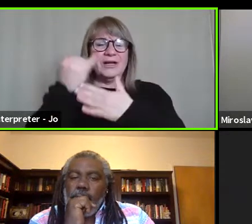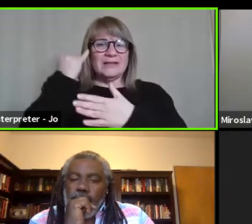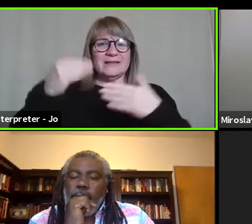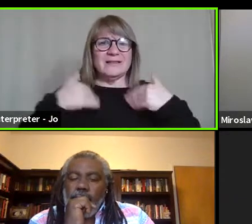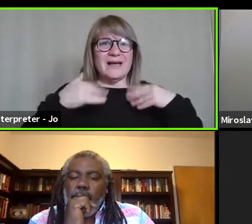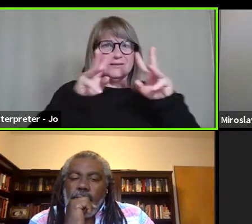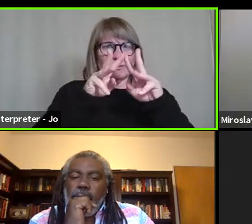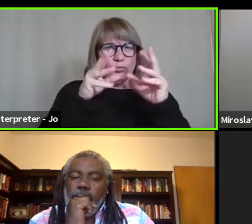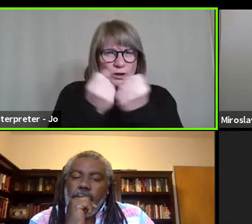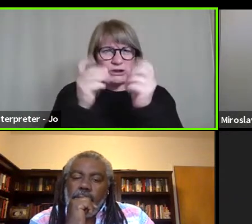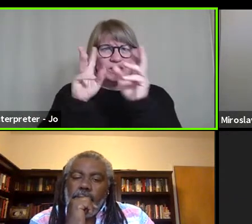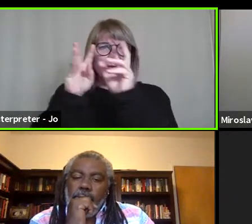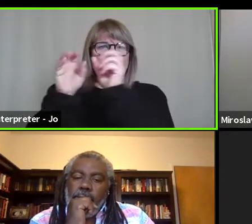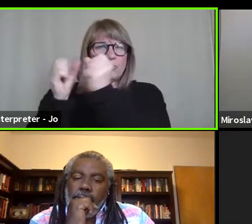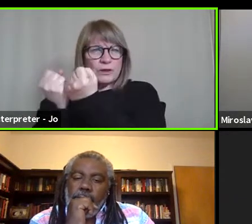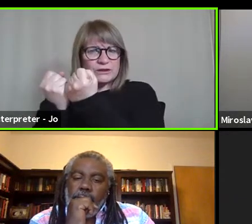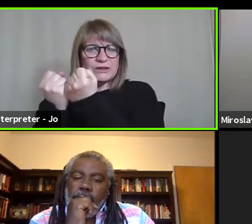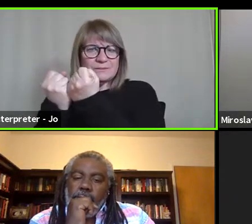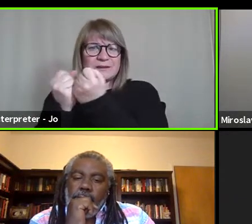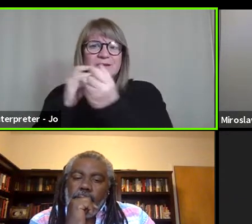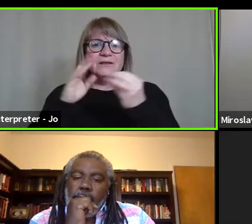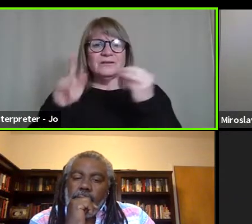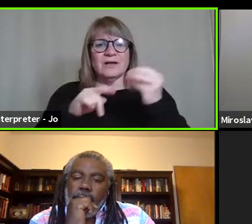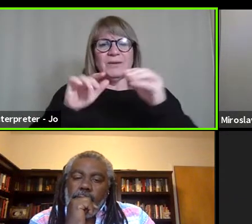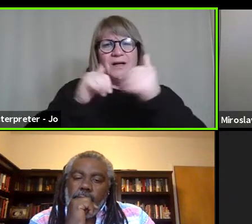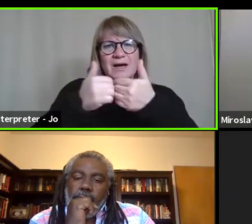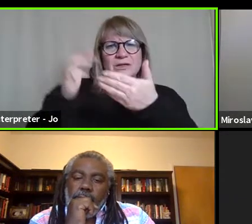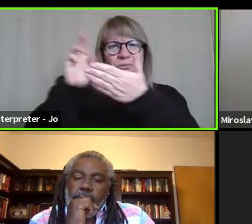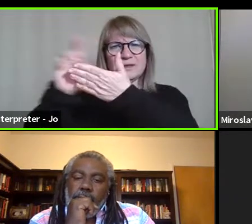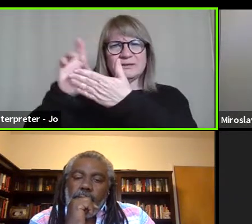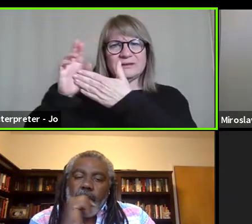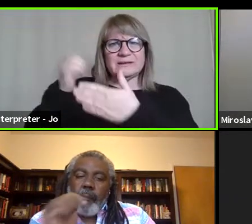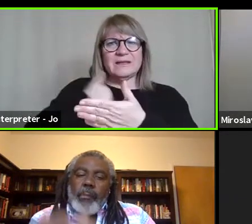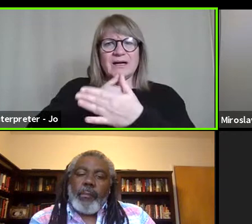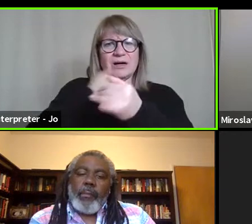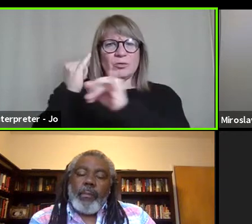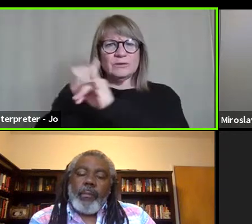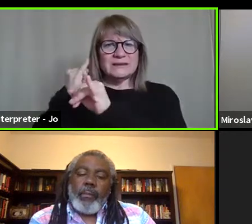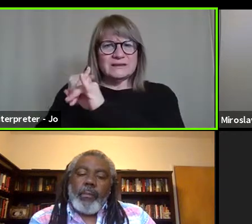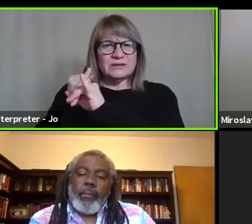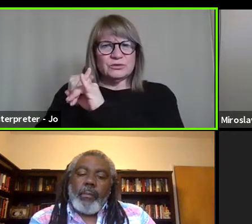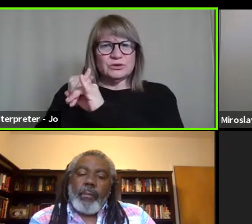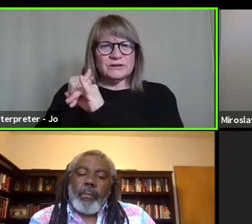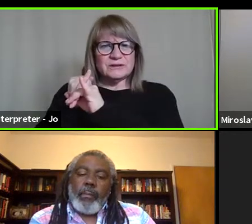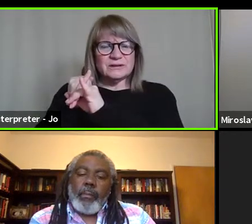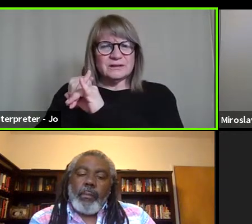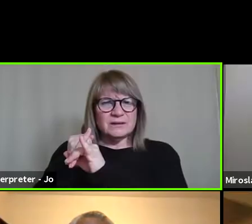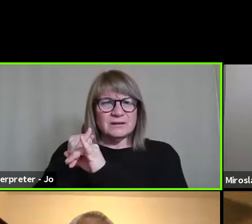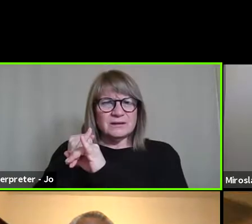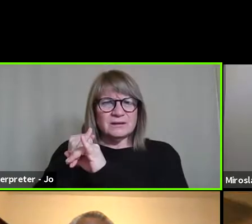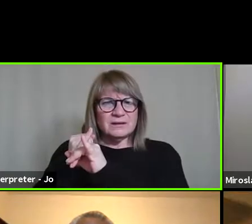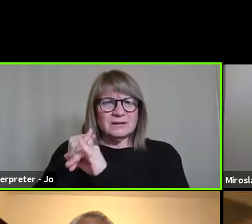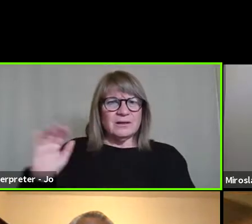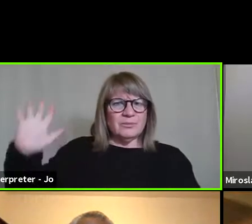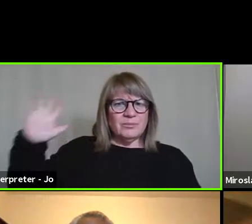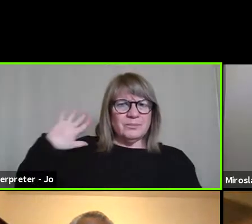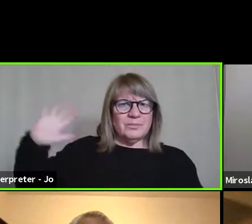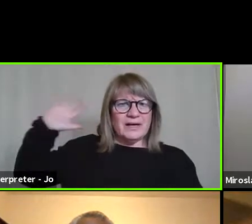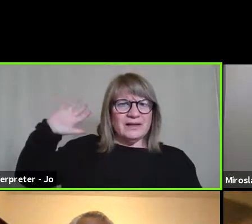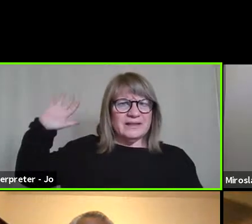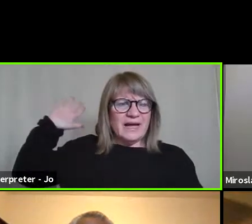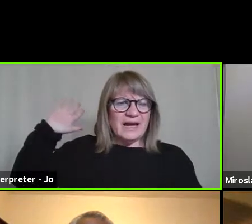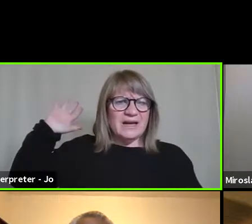workshops where we talk about how do we research our own institutions you know back in the day we used to do